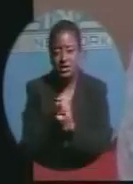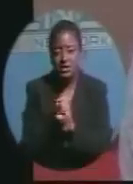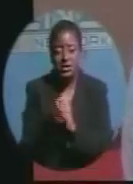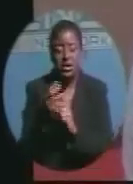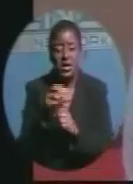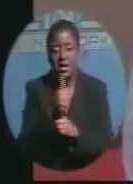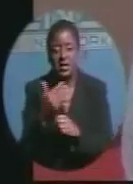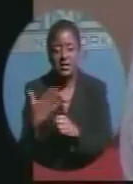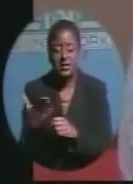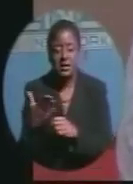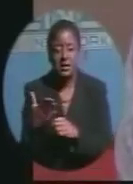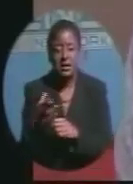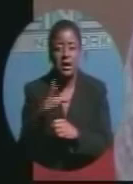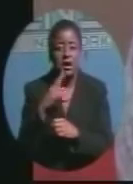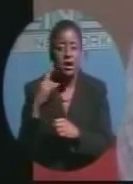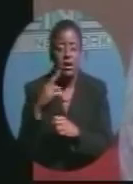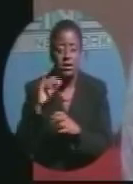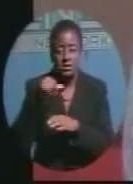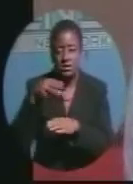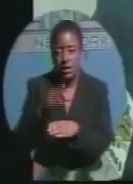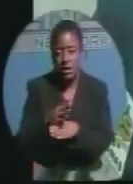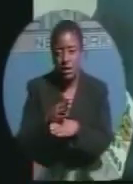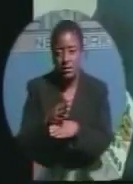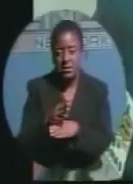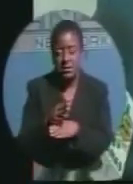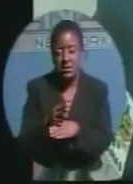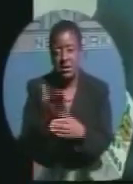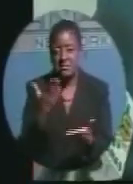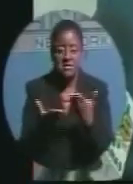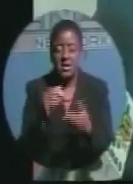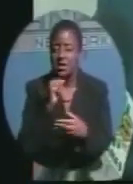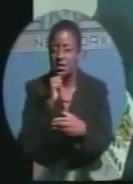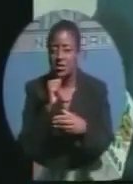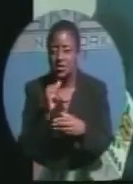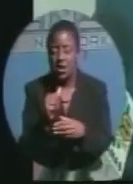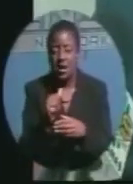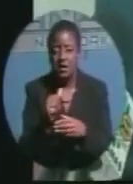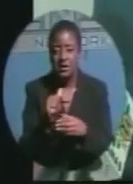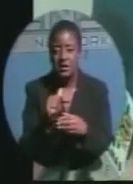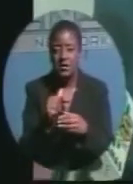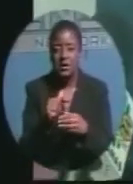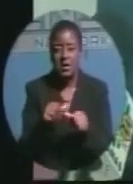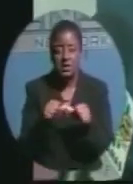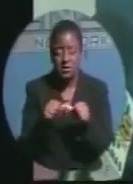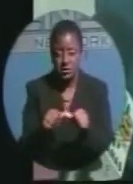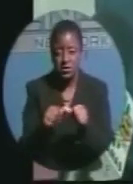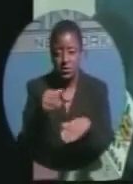may no longer exist within the company. We continue to restructure the business.